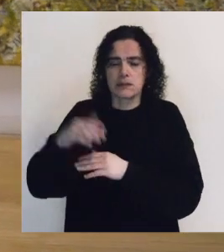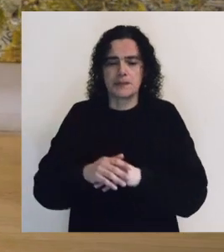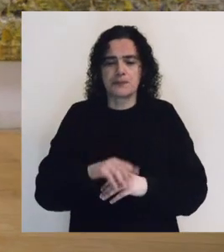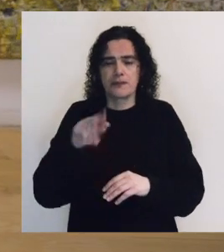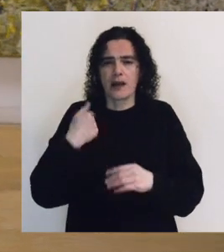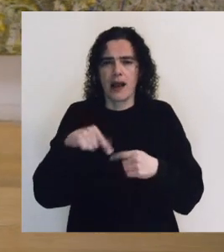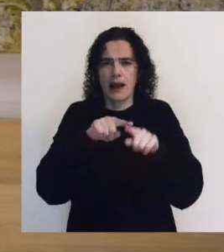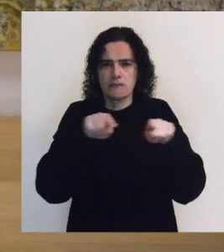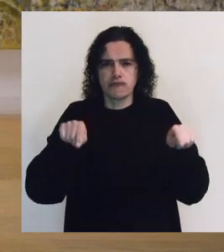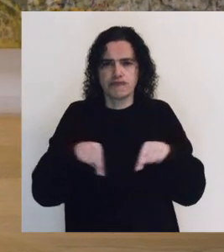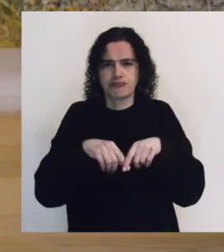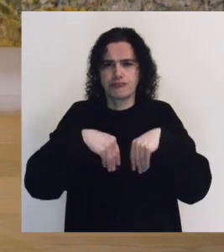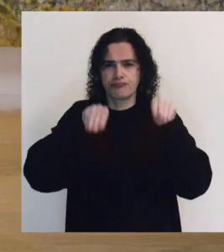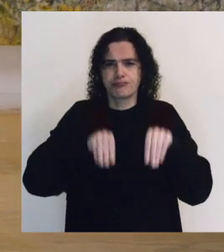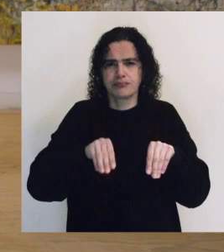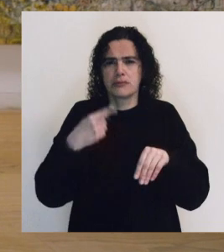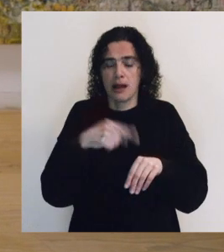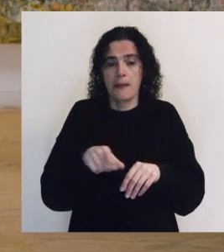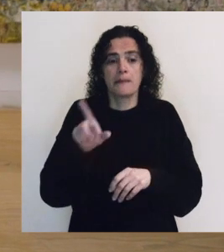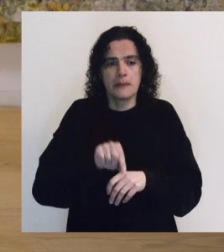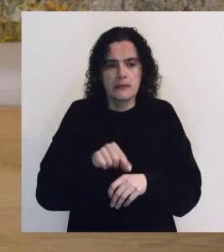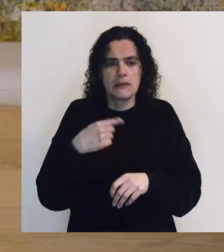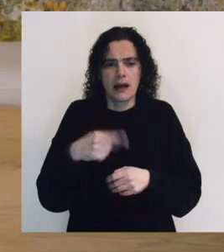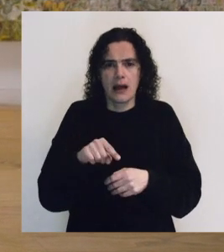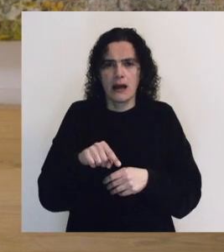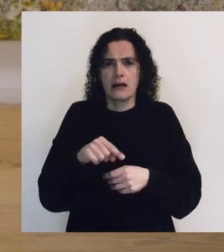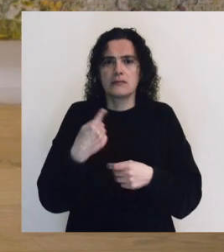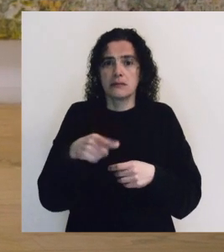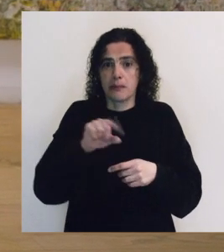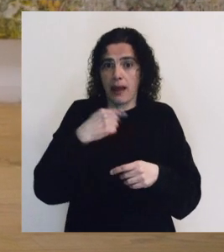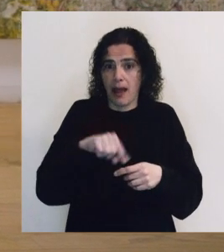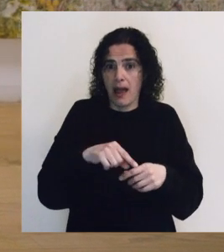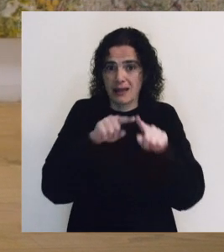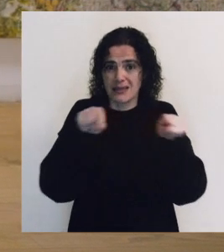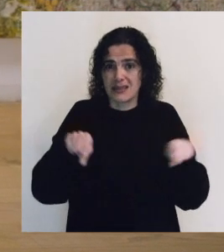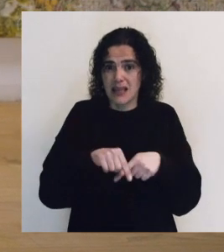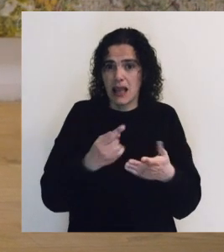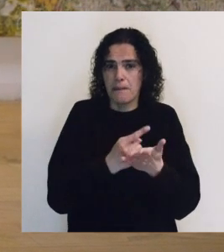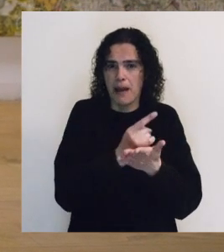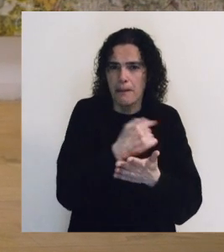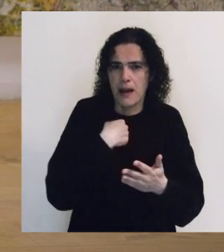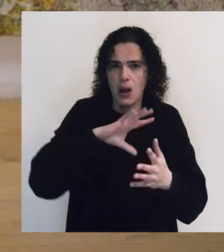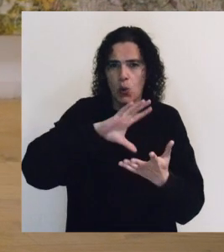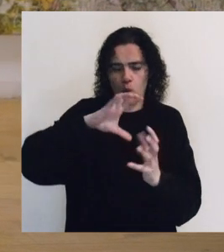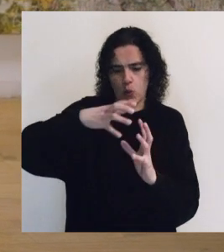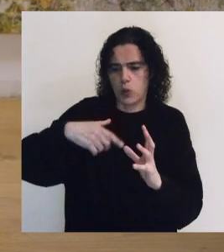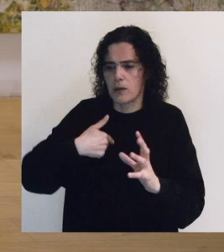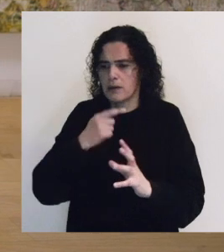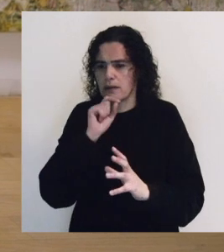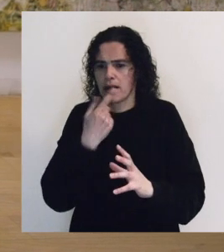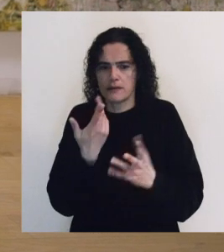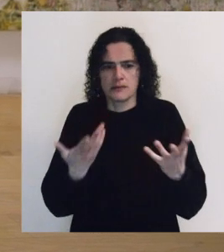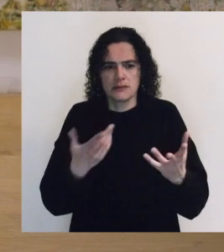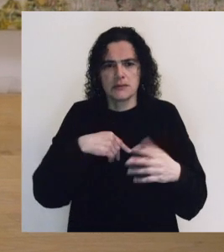have, the room of tapestries, but often you have also the room of maps with the globes, with